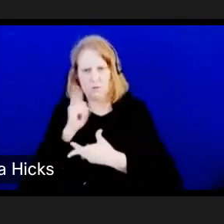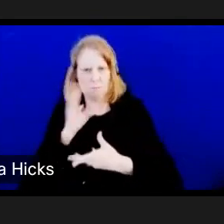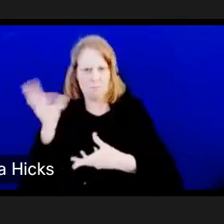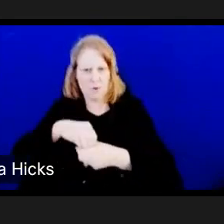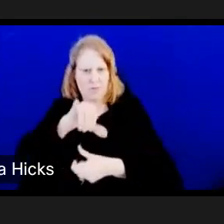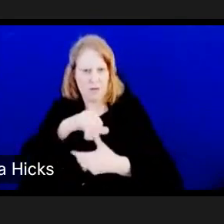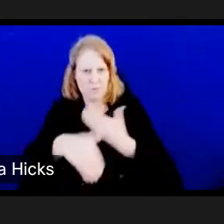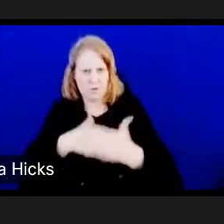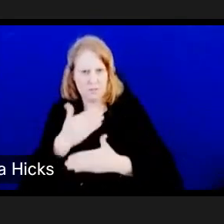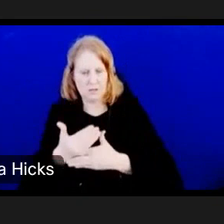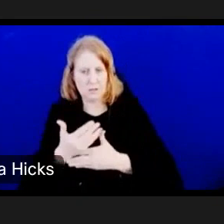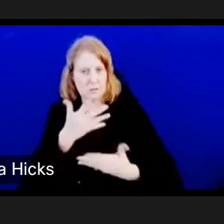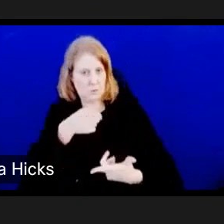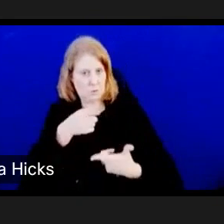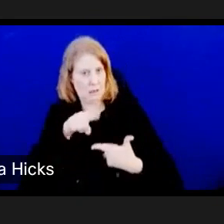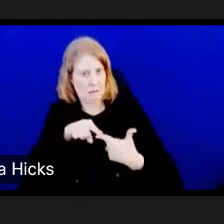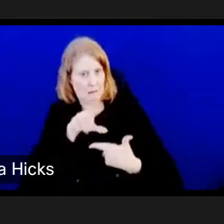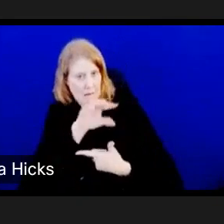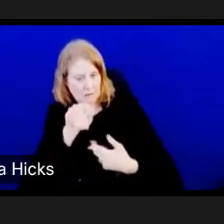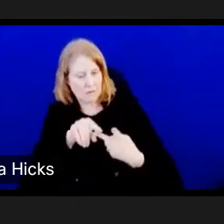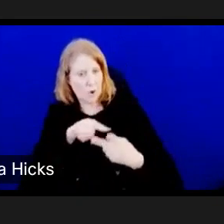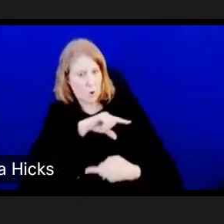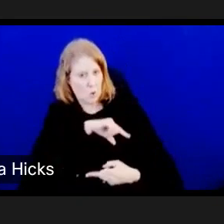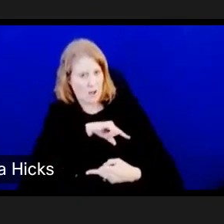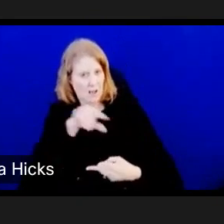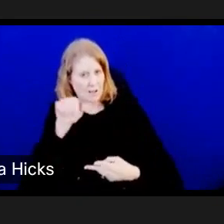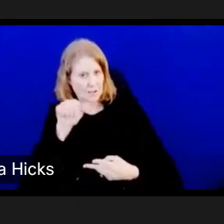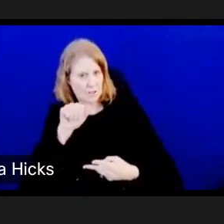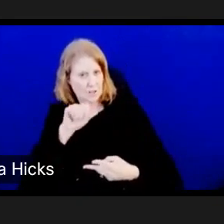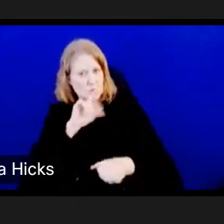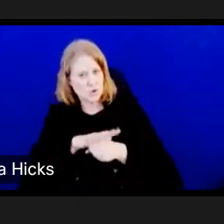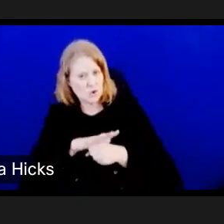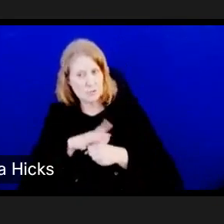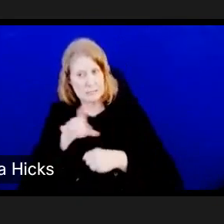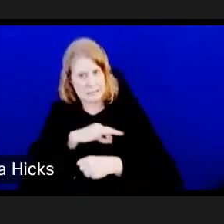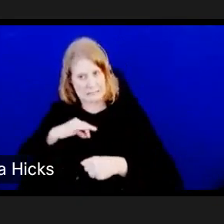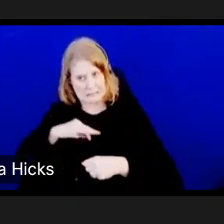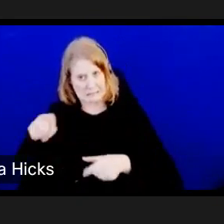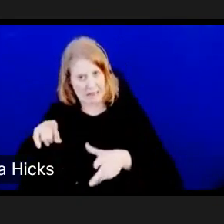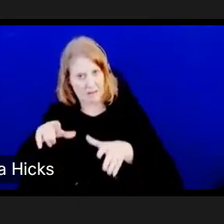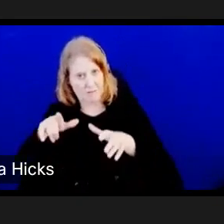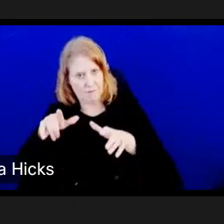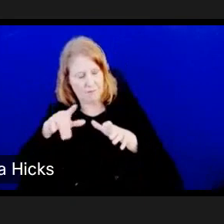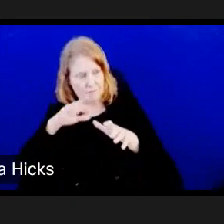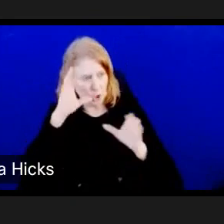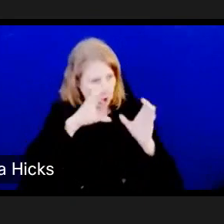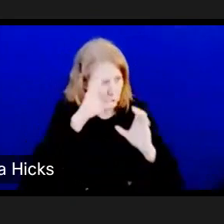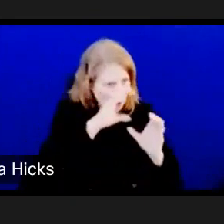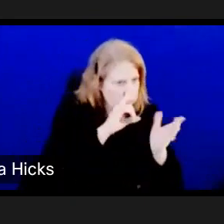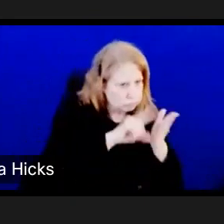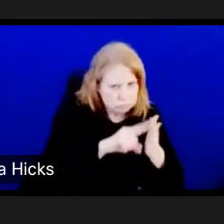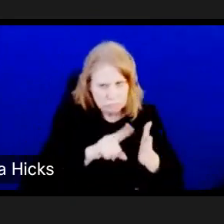quality assurance staff that are actively out looking for things like that.